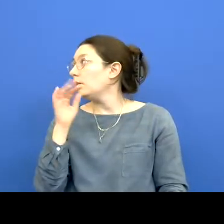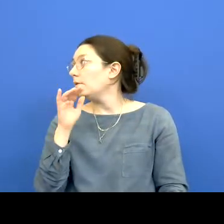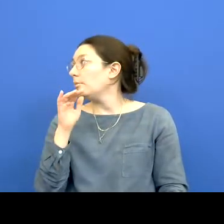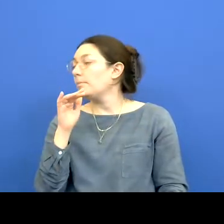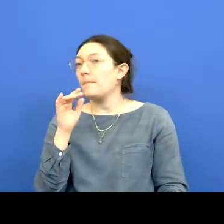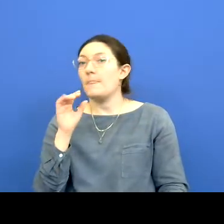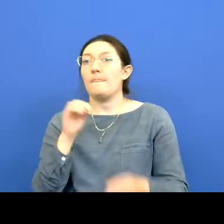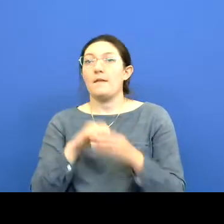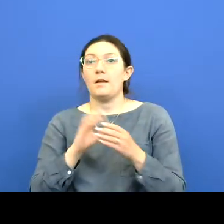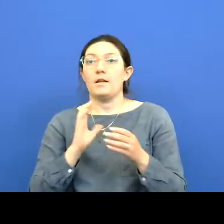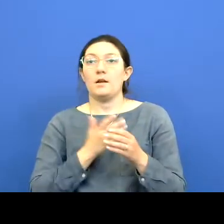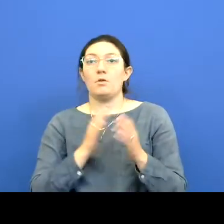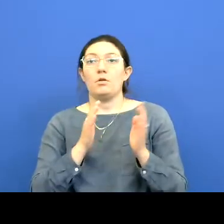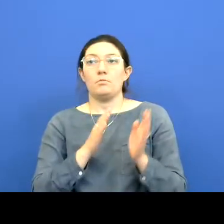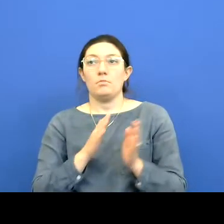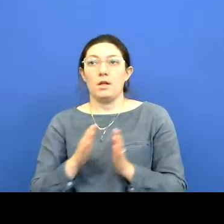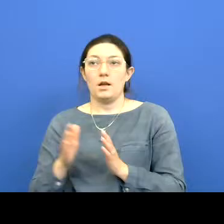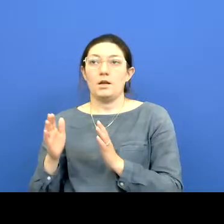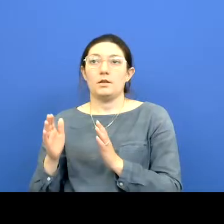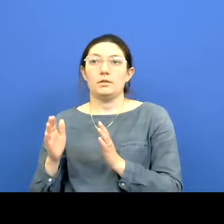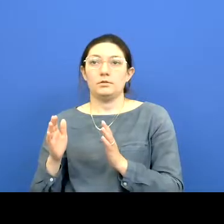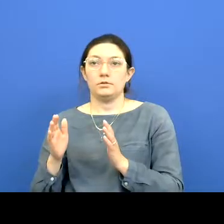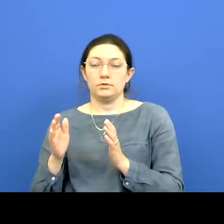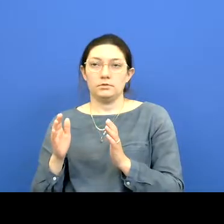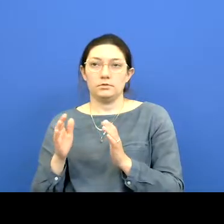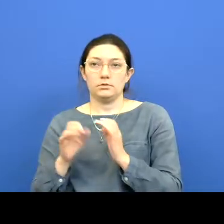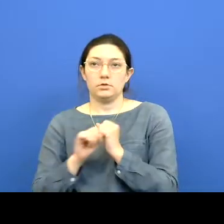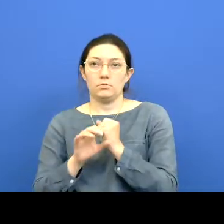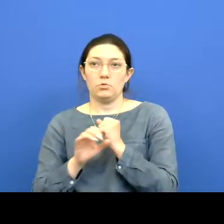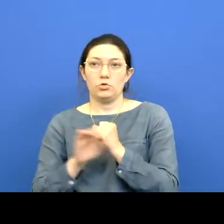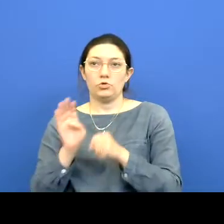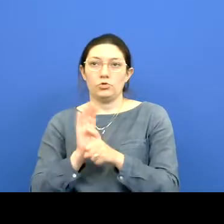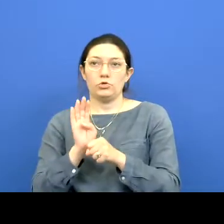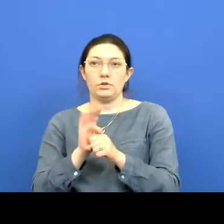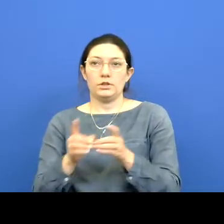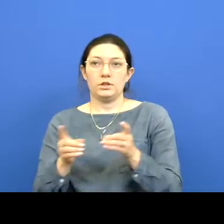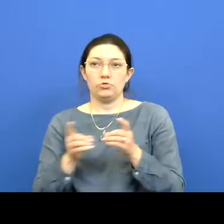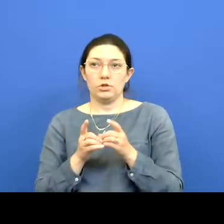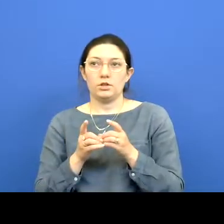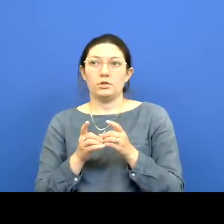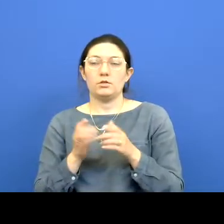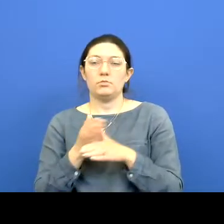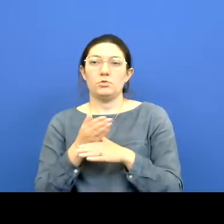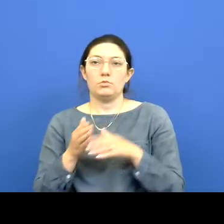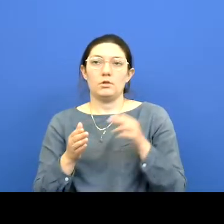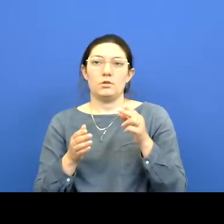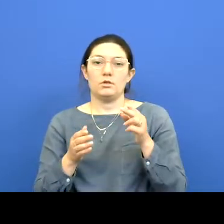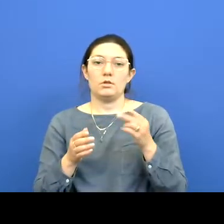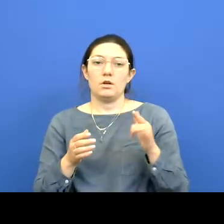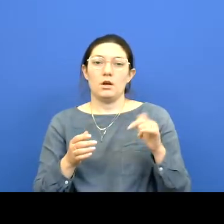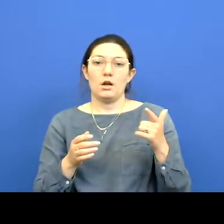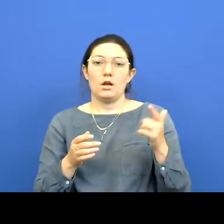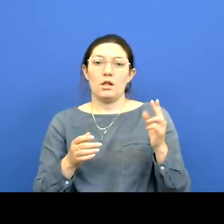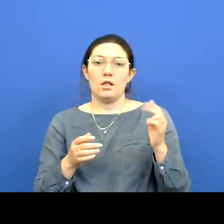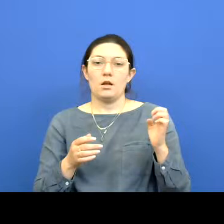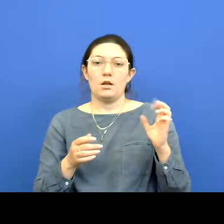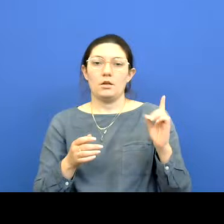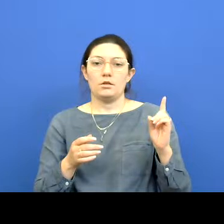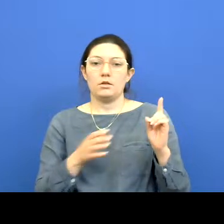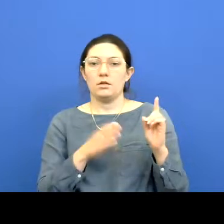in our planned community, in our planned commercial district. So this is the areas between Highland, in and